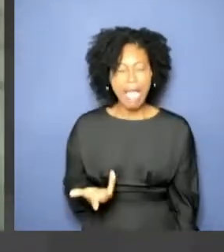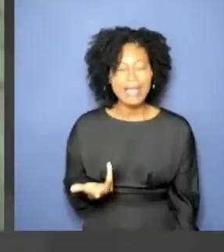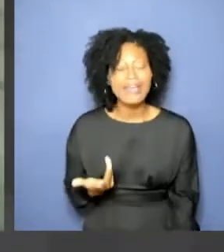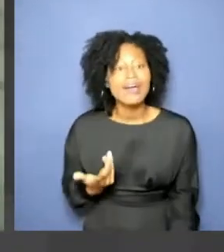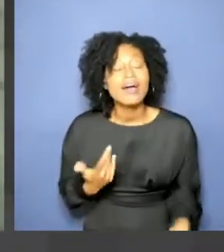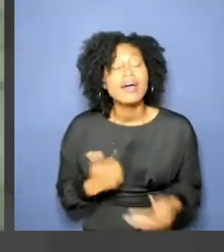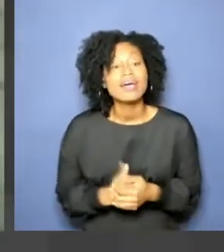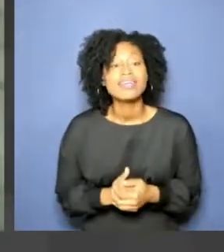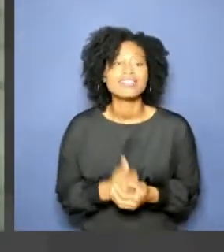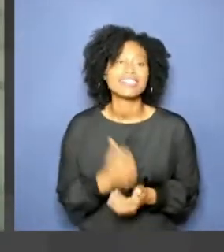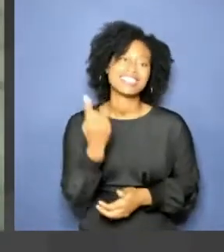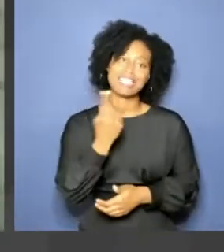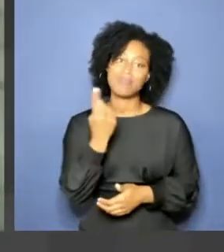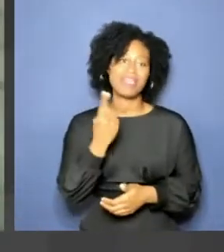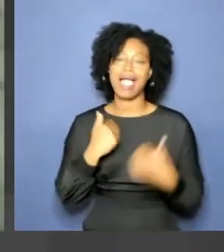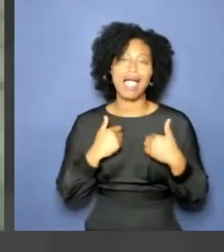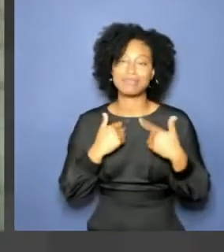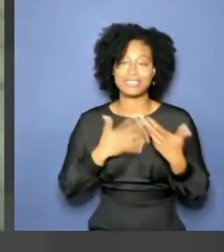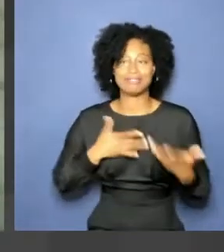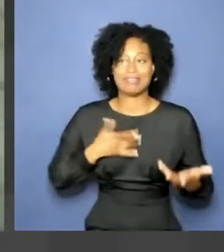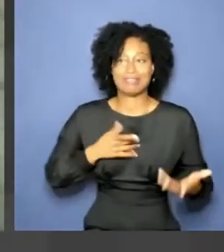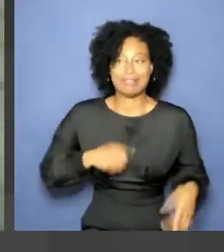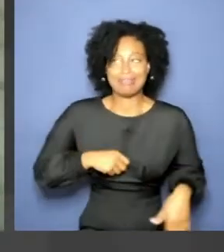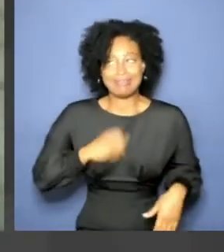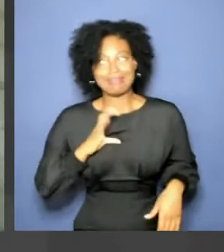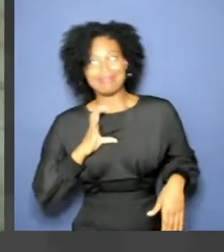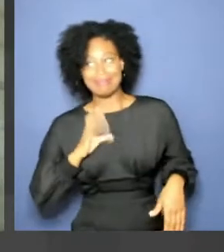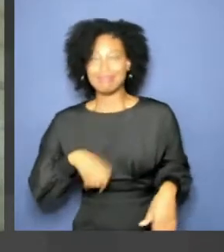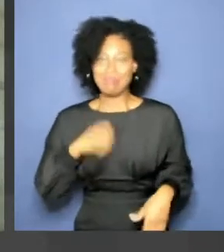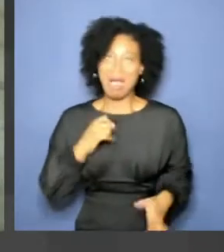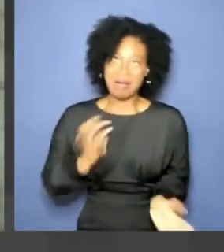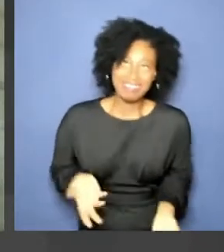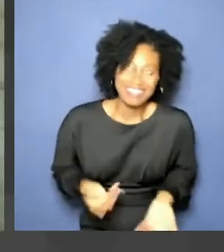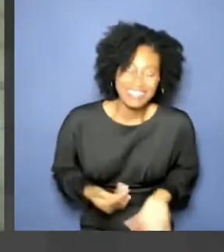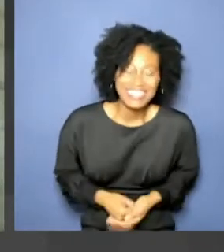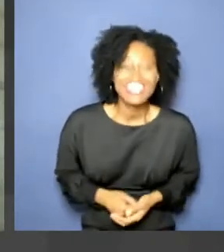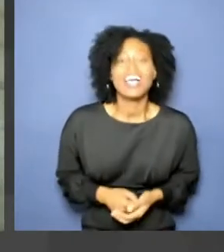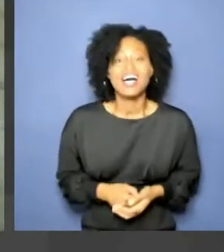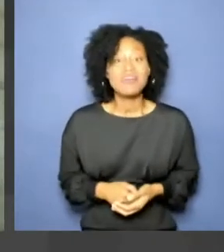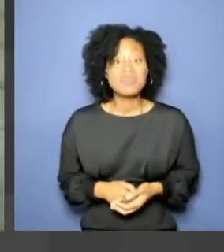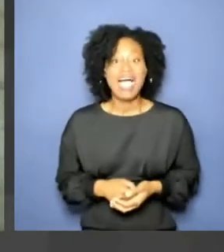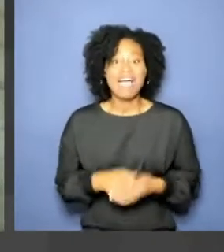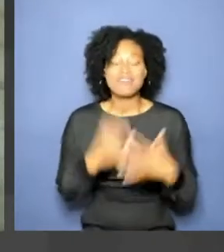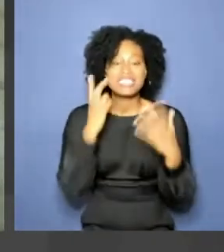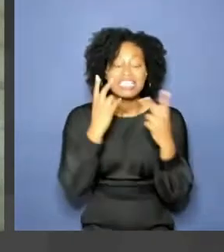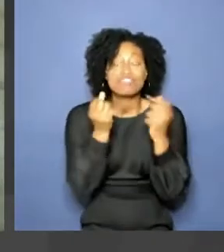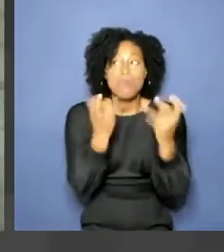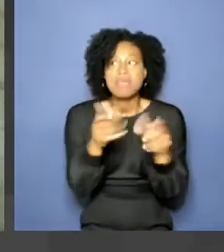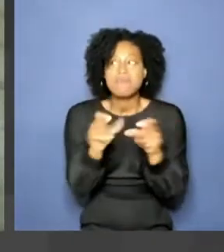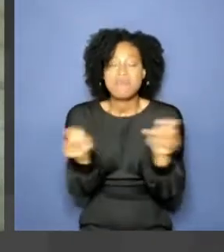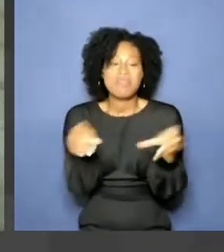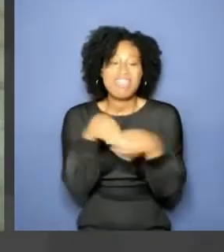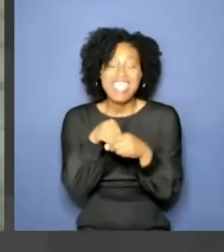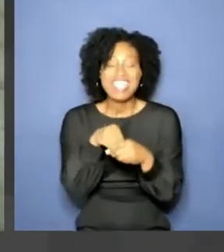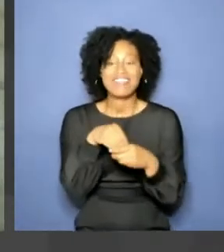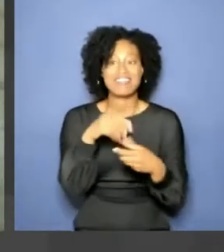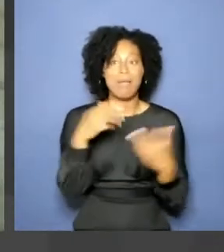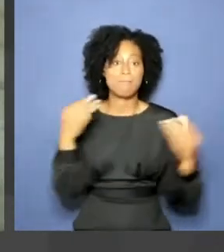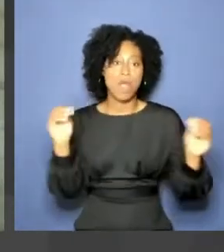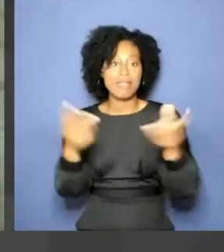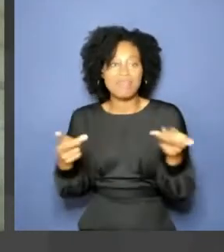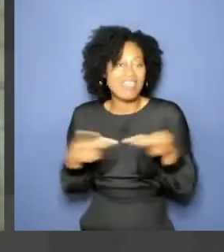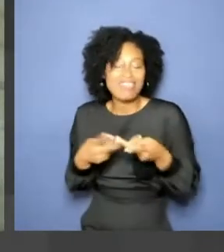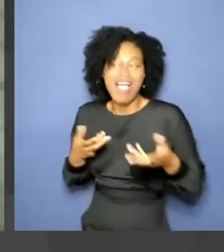that I'm just immensely proud of. Being able to see so many people engage in the marketplace and allow creators